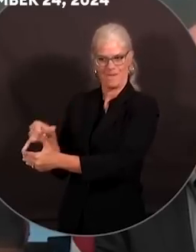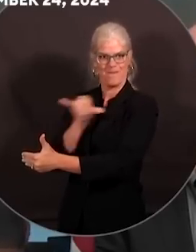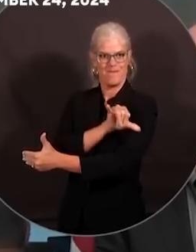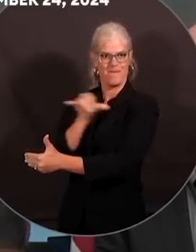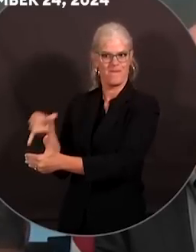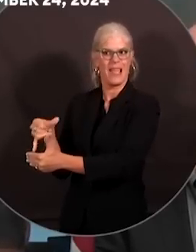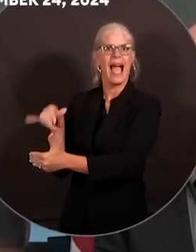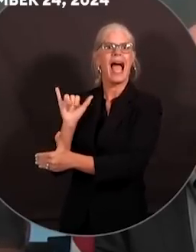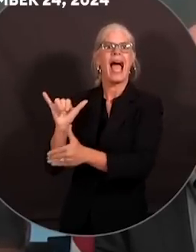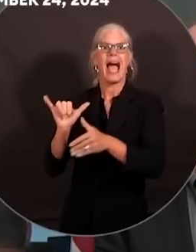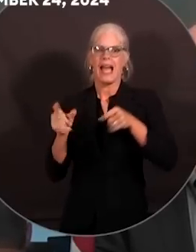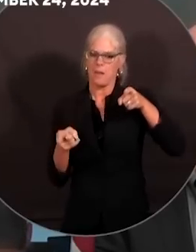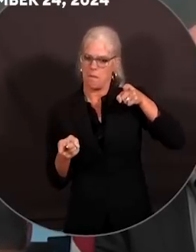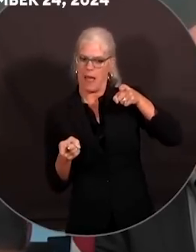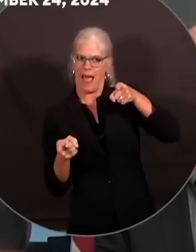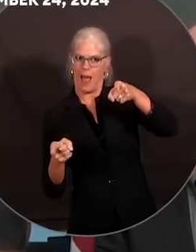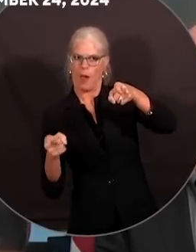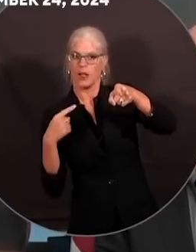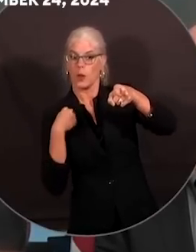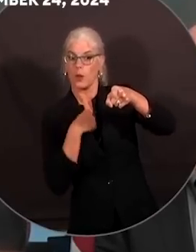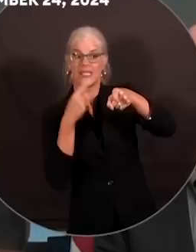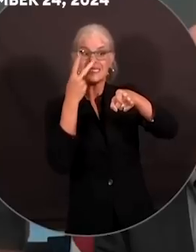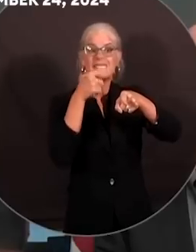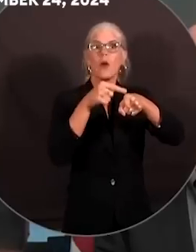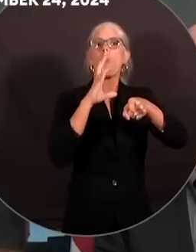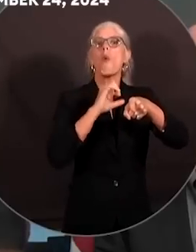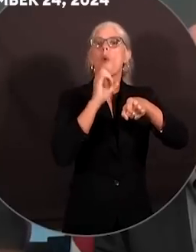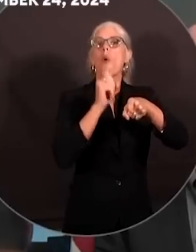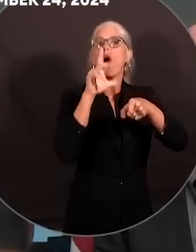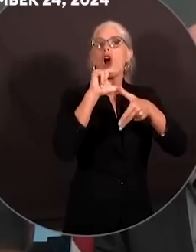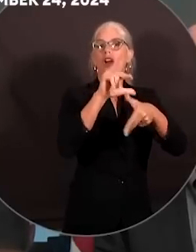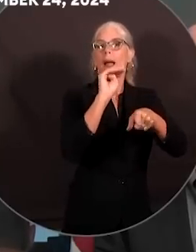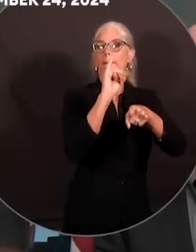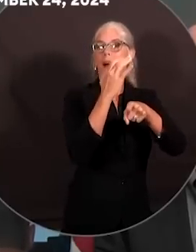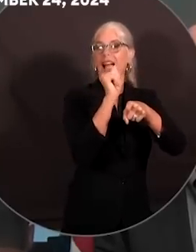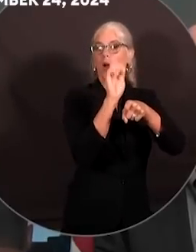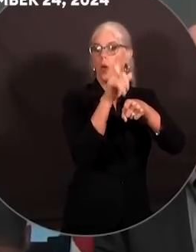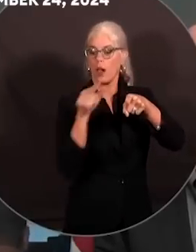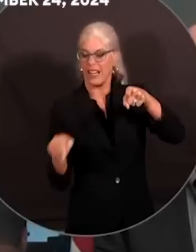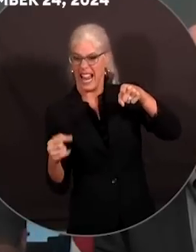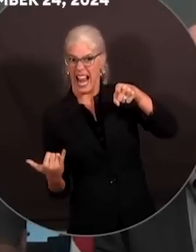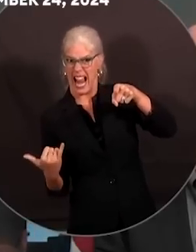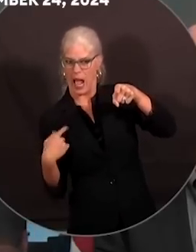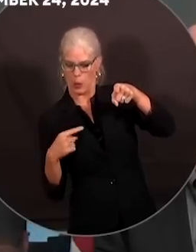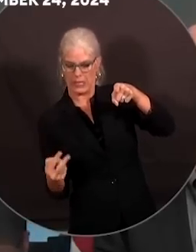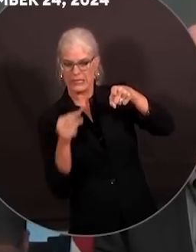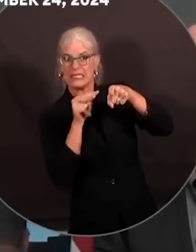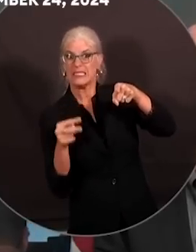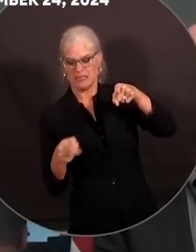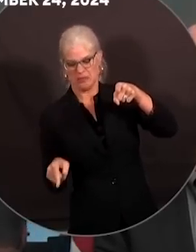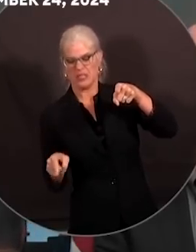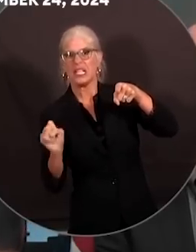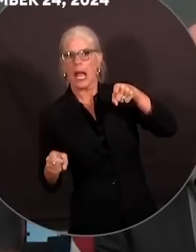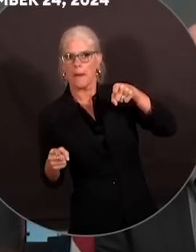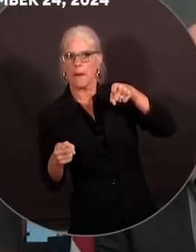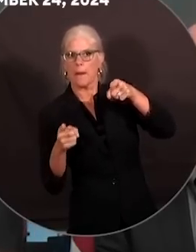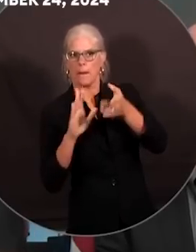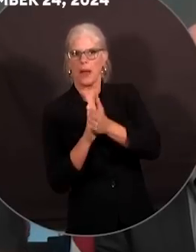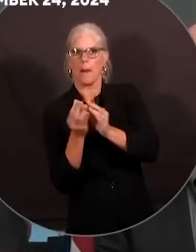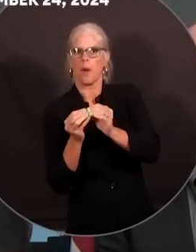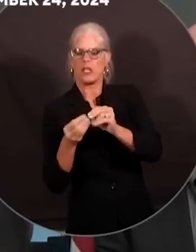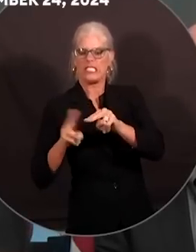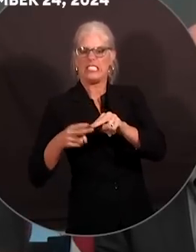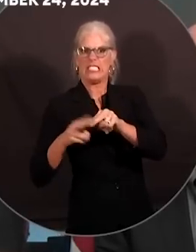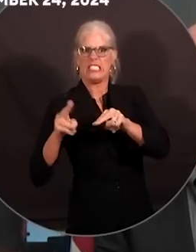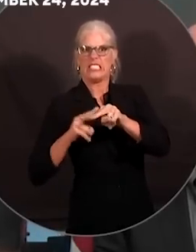it goes rather than east, it has a chance to have a rapid intensification. So we, as always,